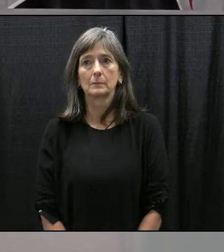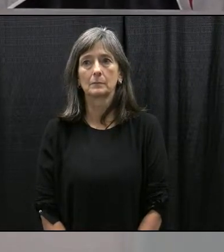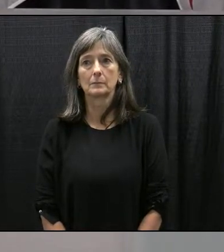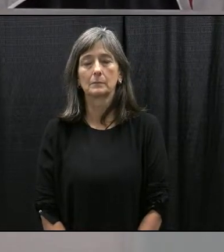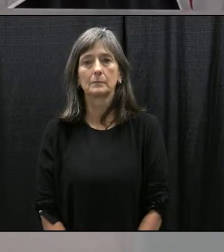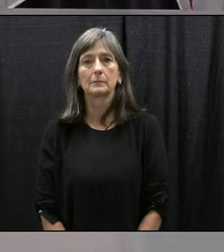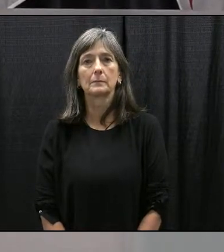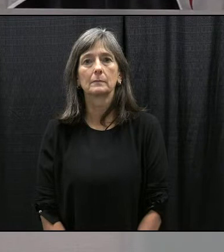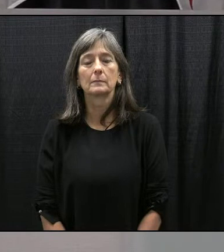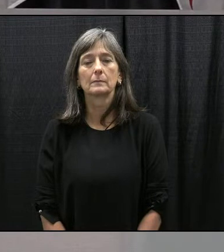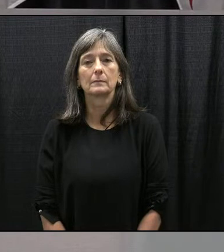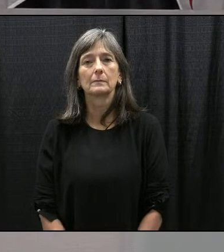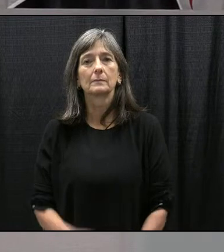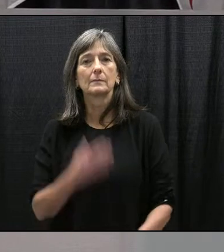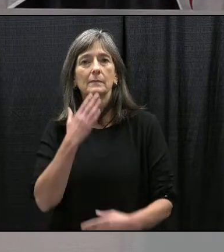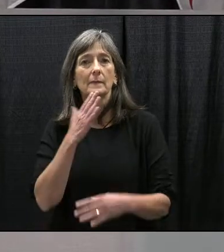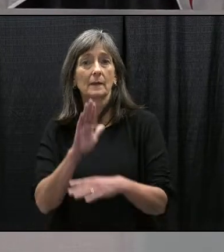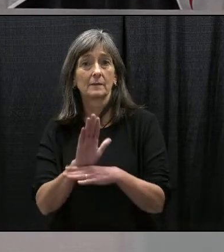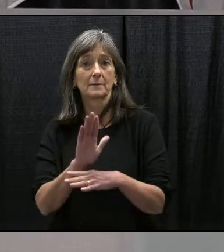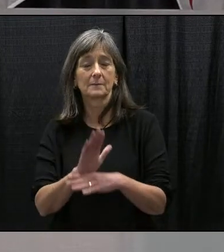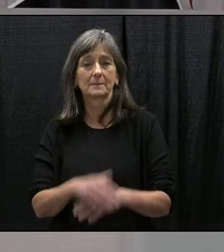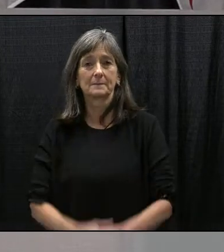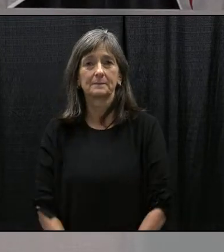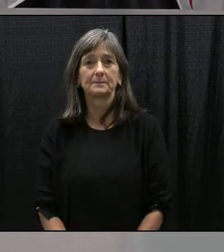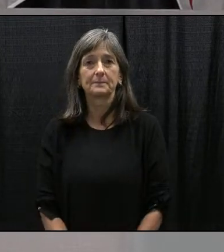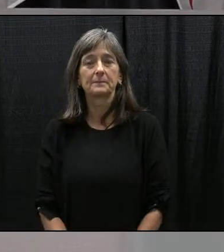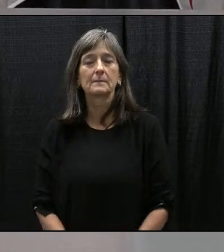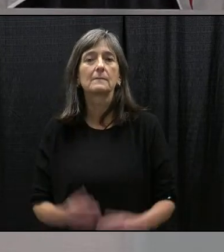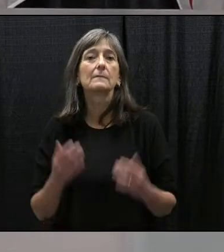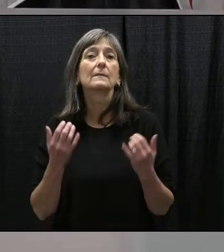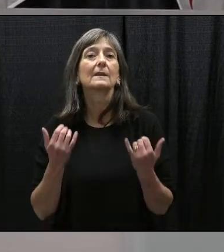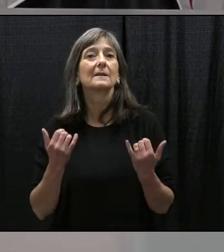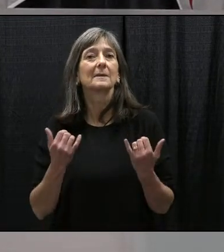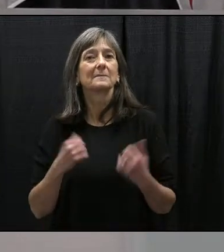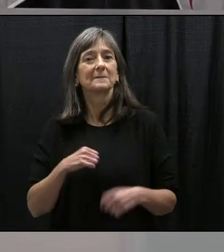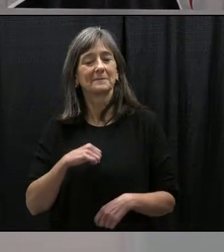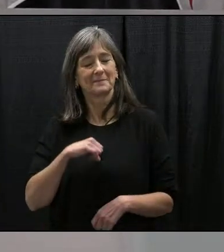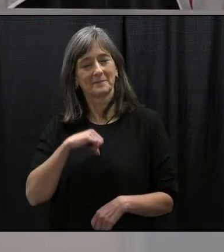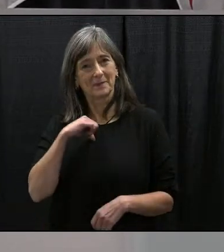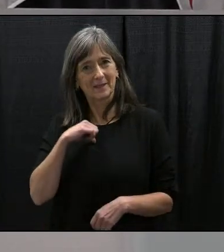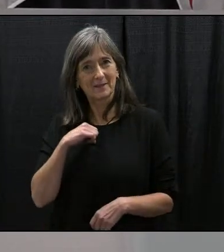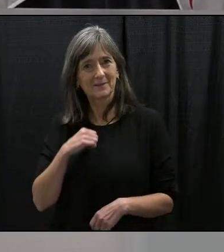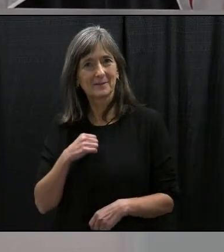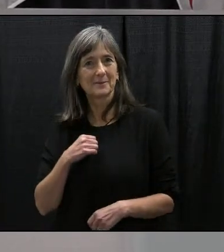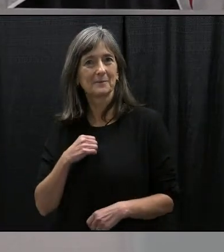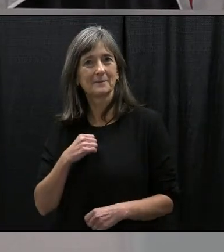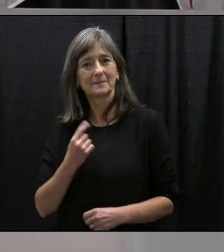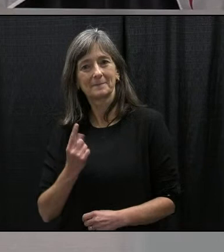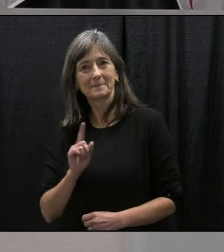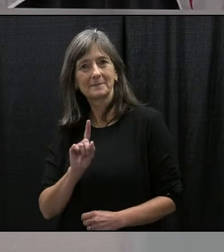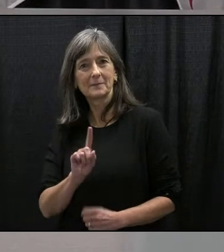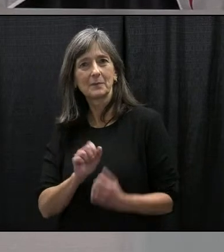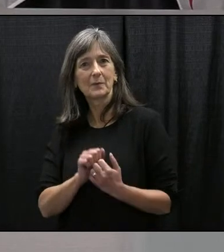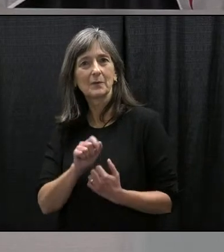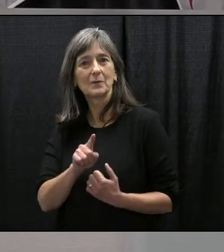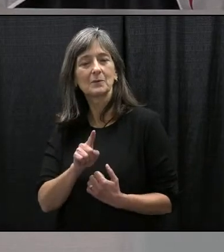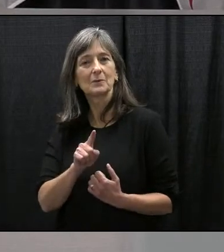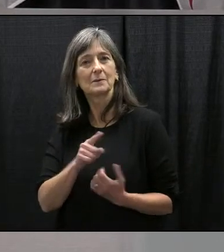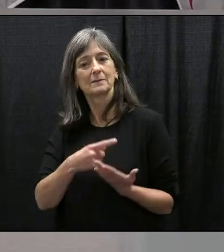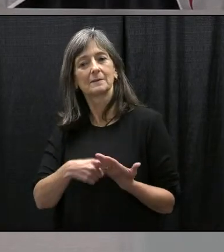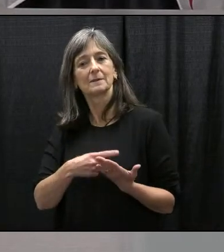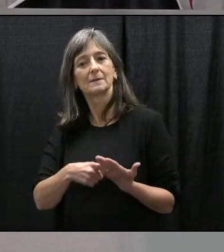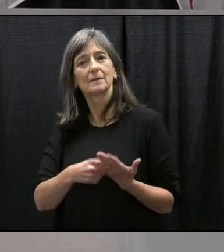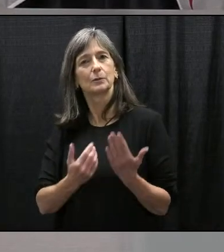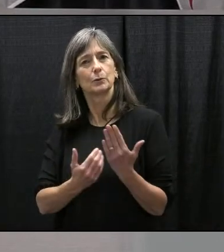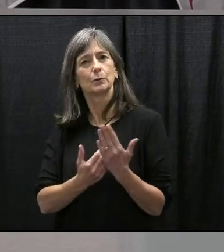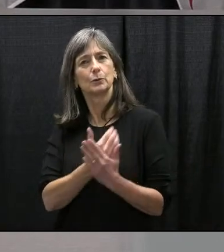Ready? Thank you. Good afternoon. Today, I am very proud to be here to discuss a very important new piece of